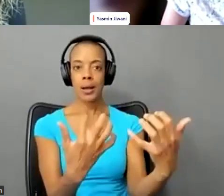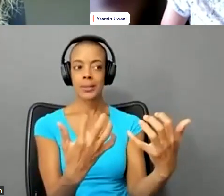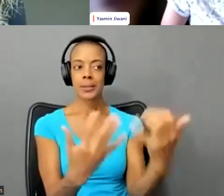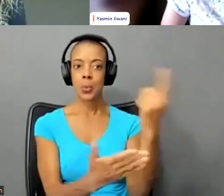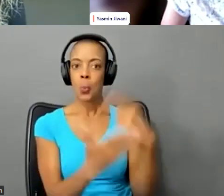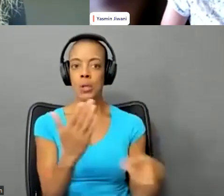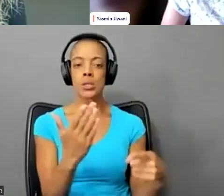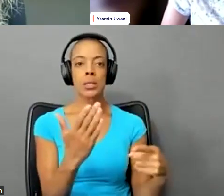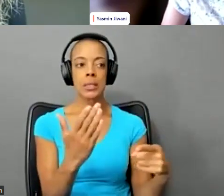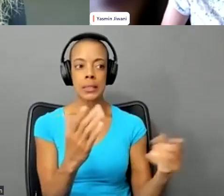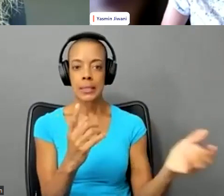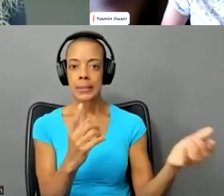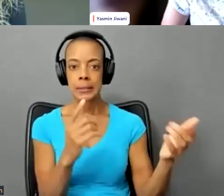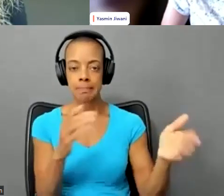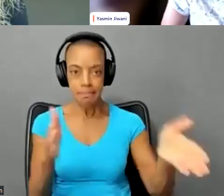is important.